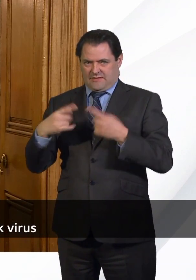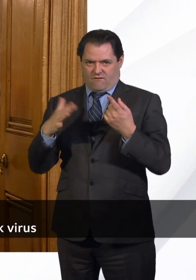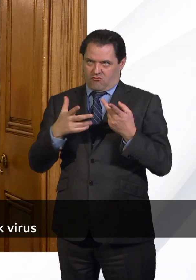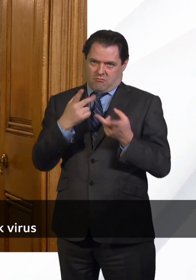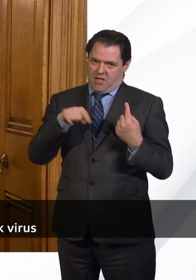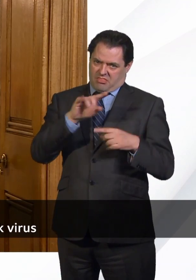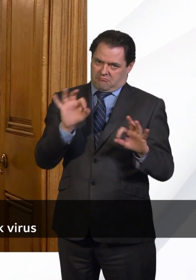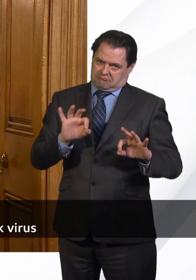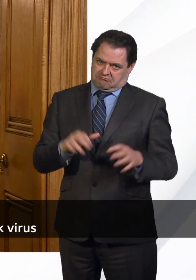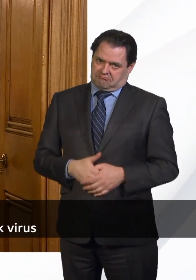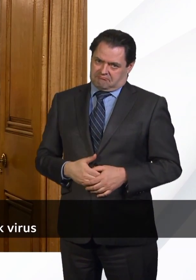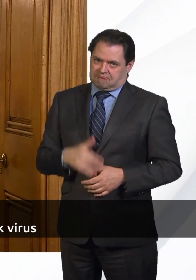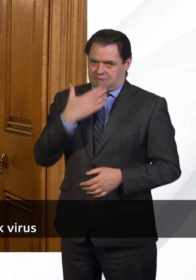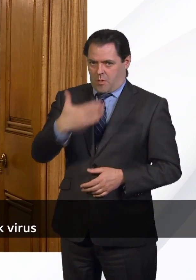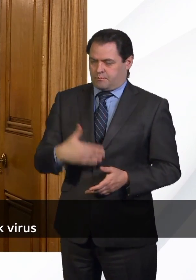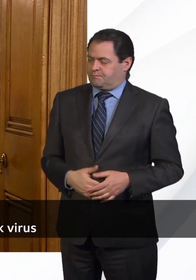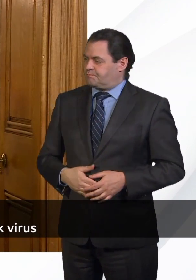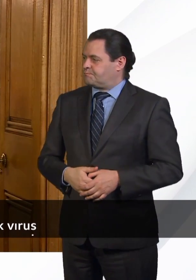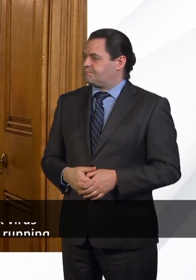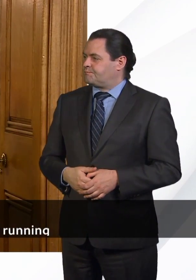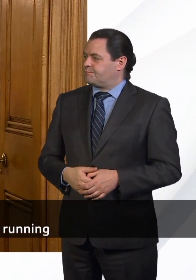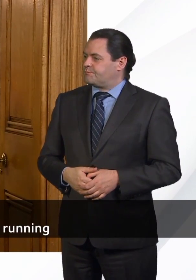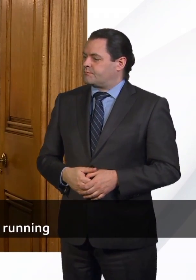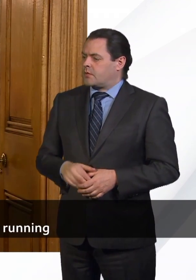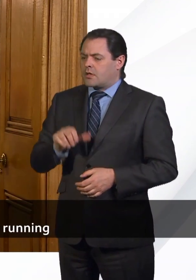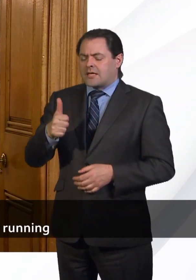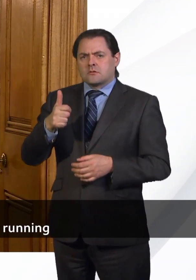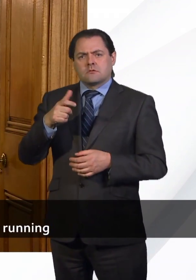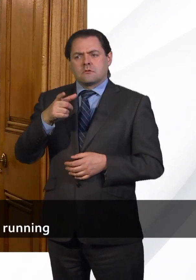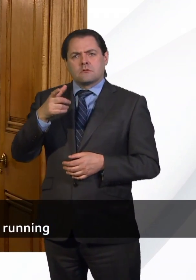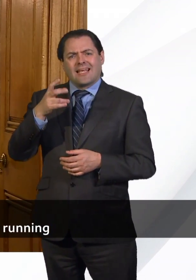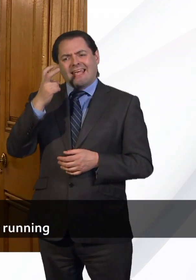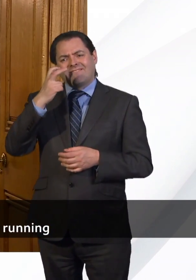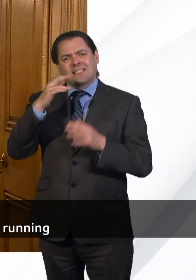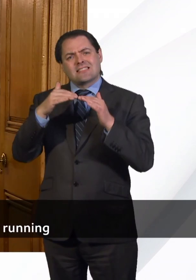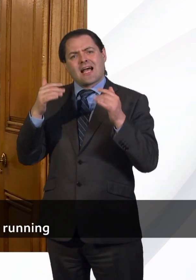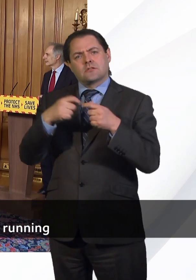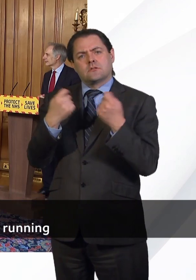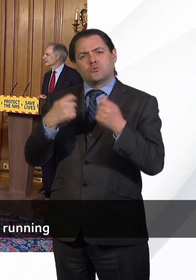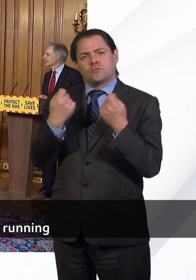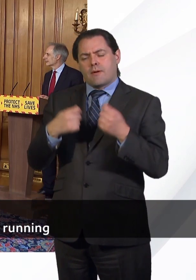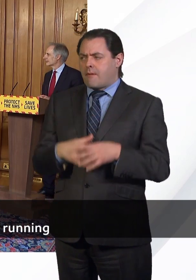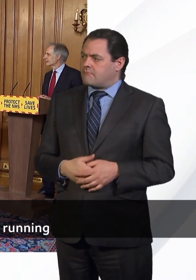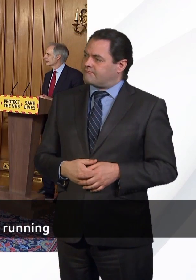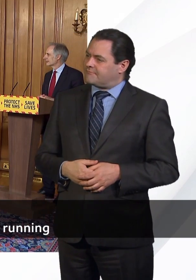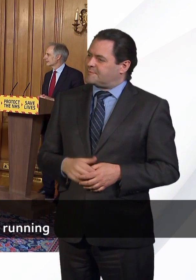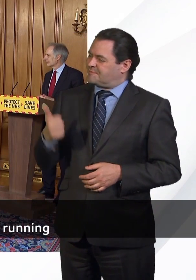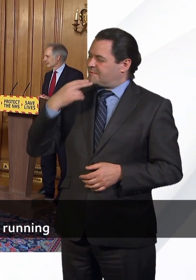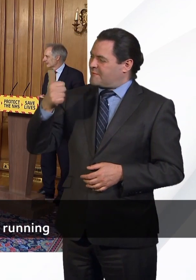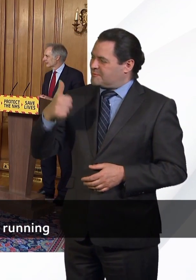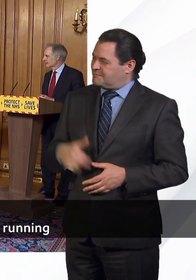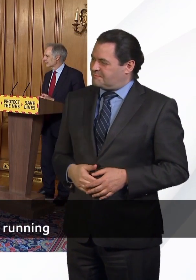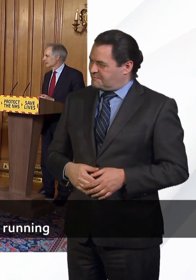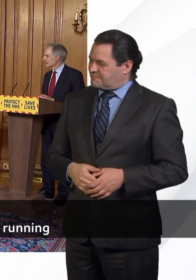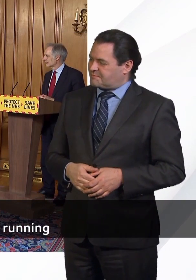country. Thanks very much indeed, Oliver. Joe Murphy from the Evening Standard. Good afternoon.